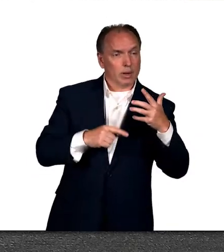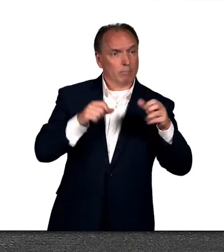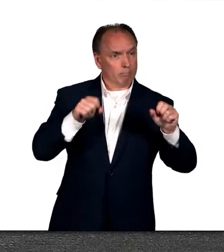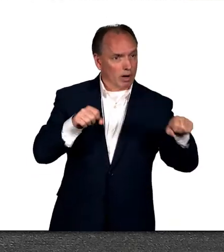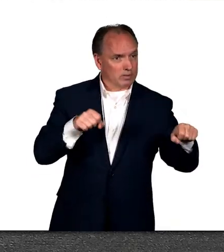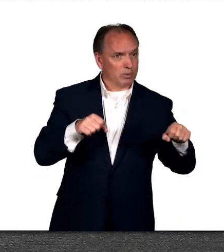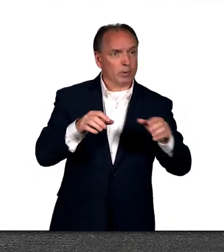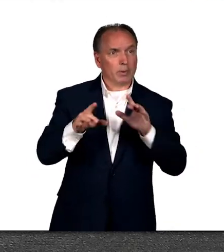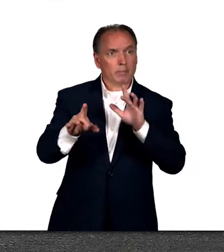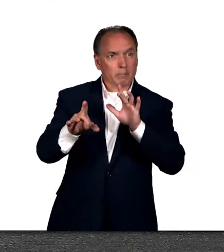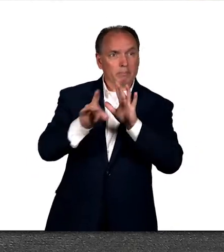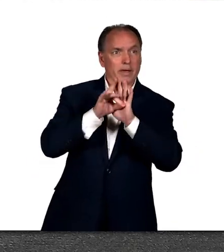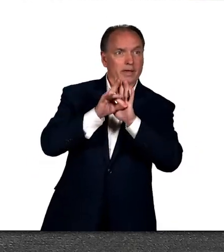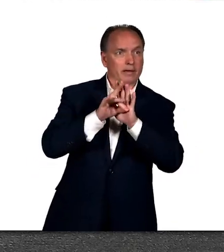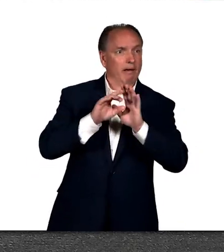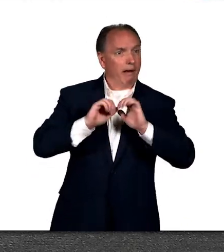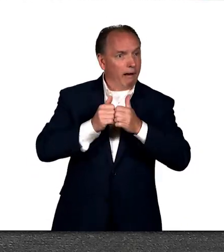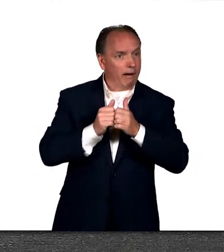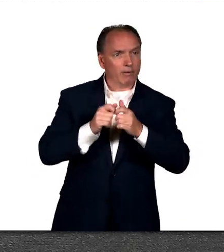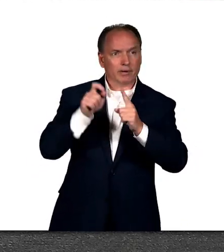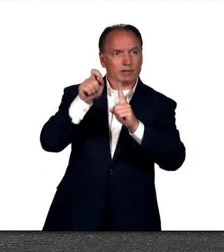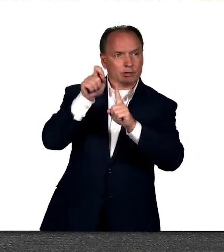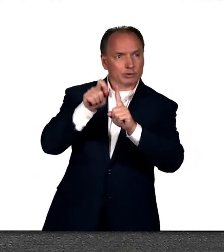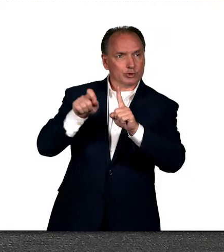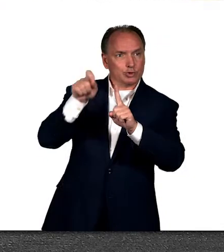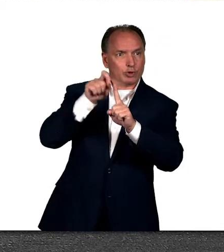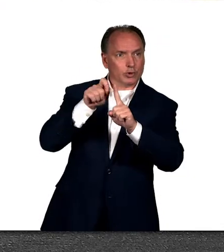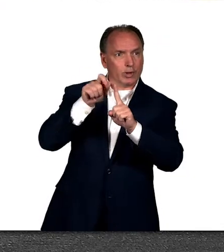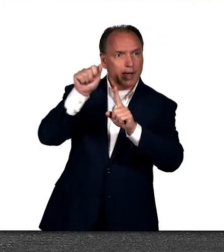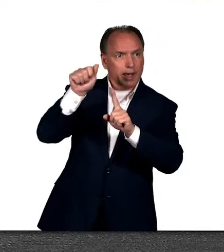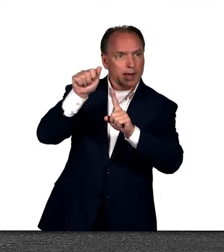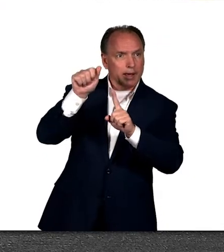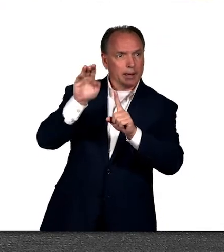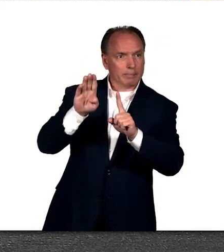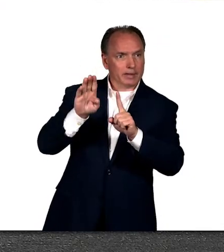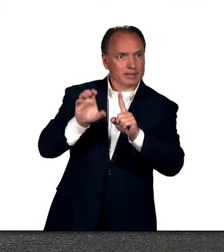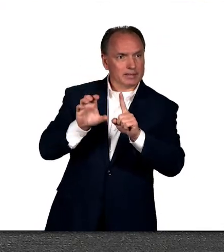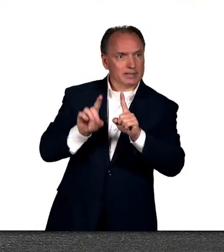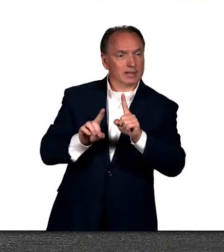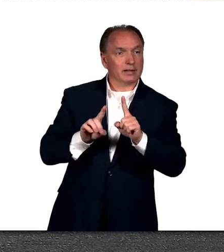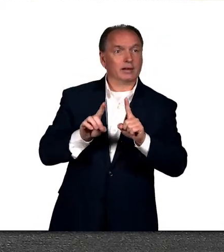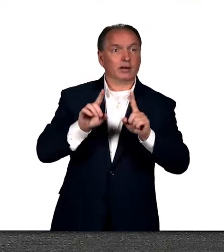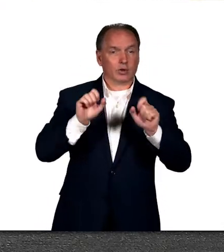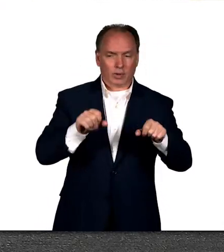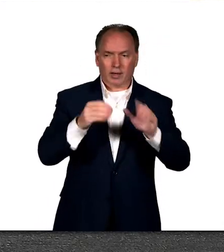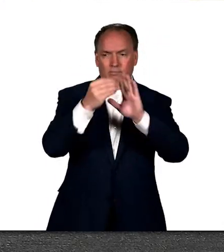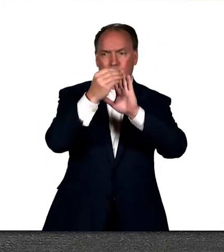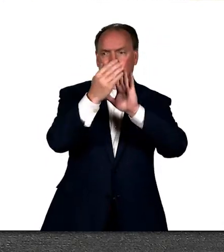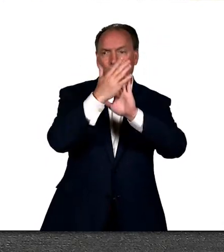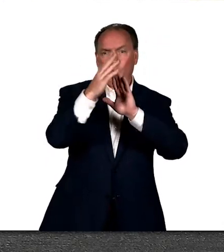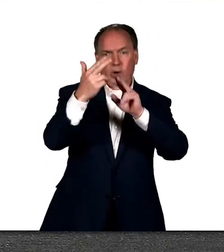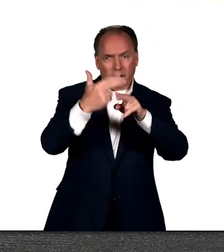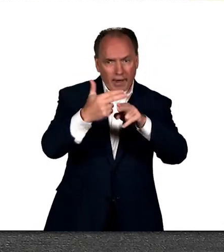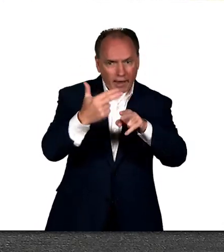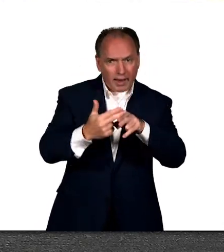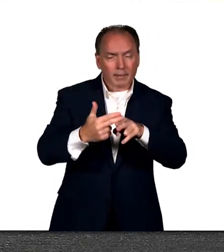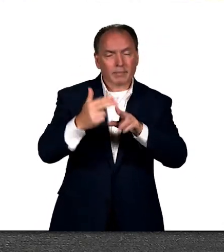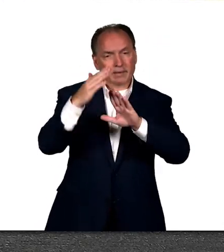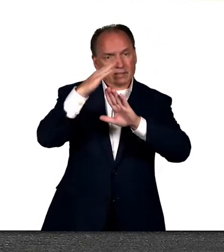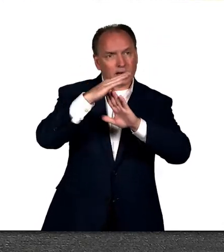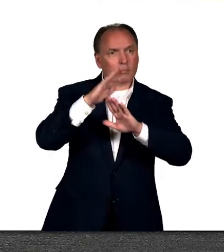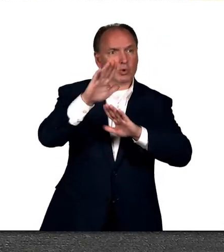pick the answer by circling it. And look how cool this is. You can put your name at the top, and it's your very